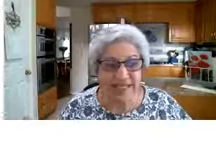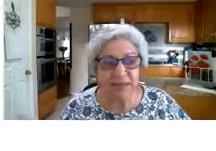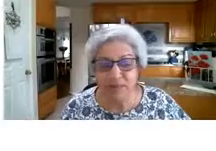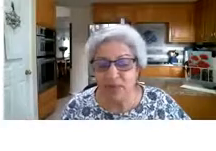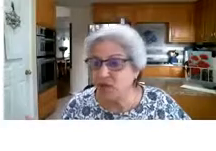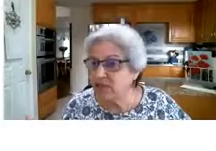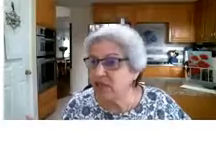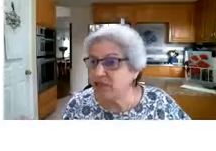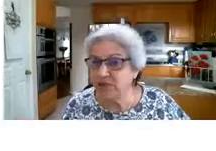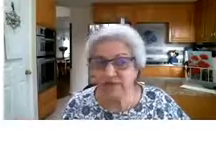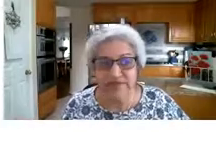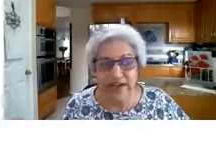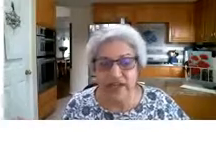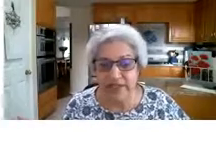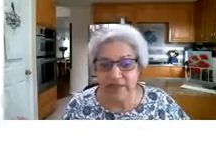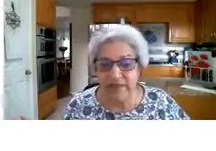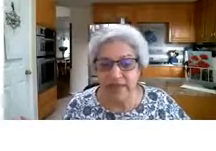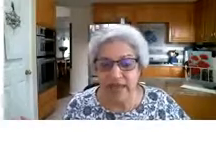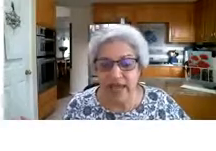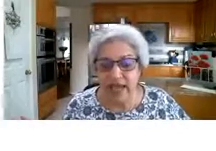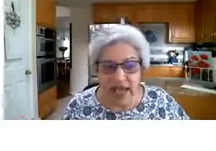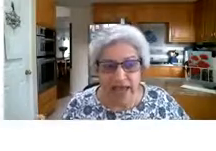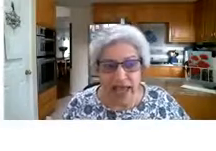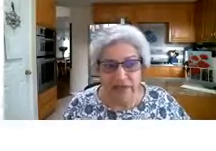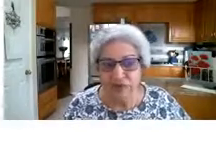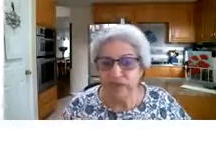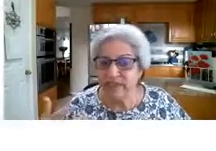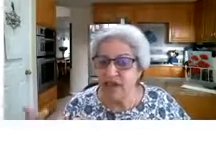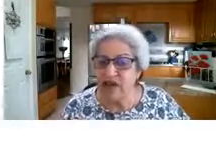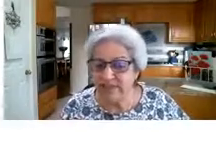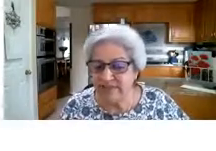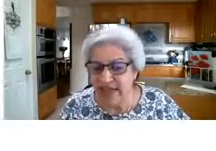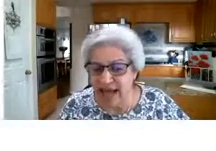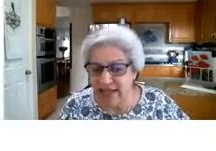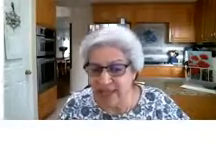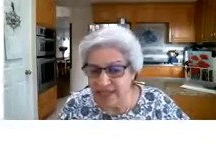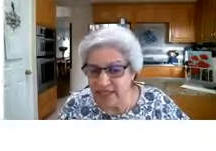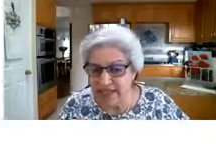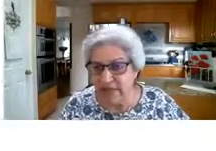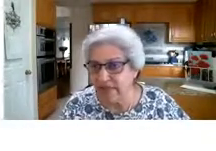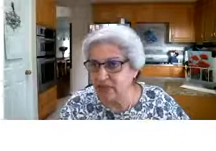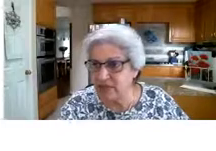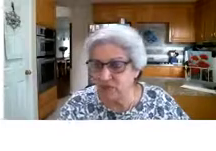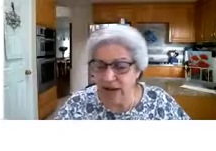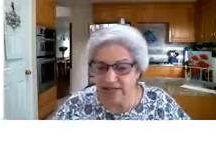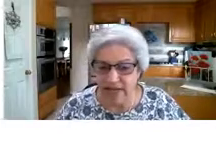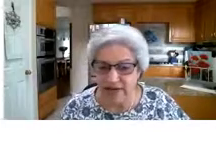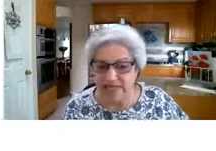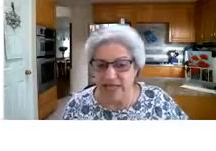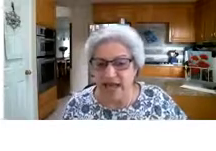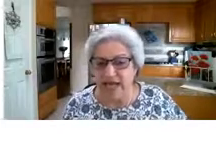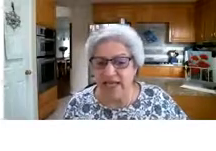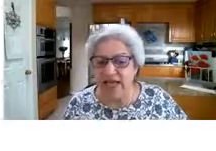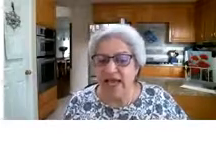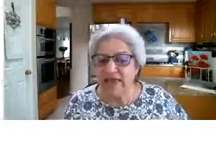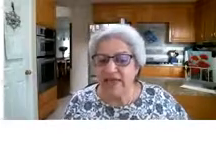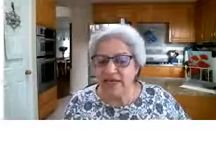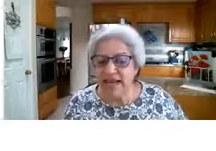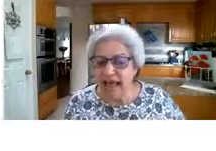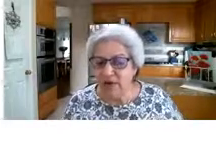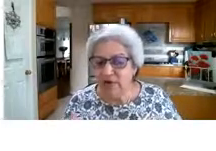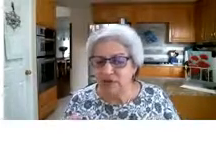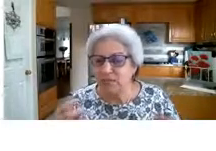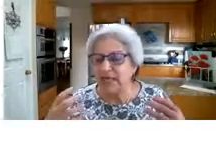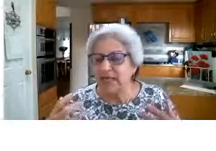are susceptible to infection. And the result of that is on the right side of the slide,